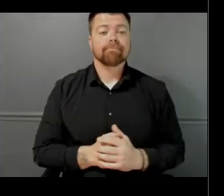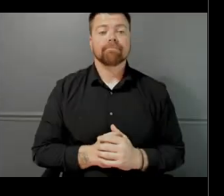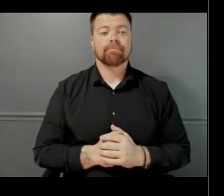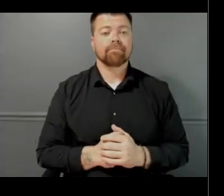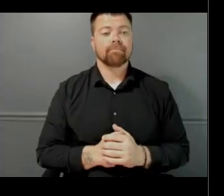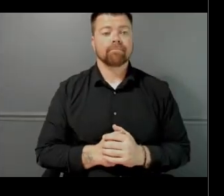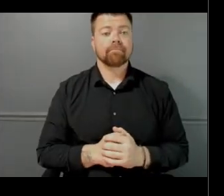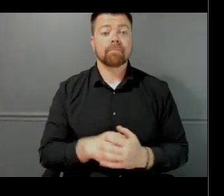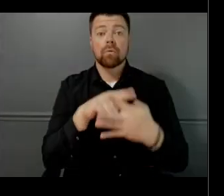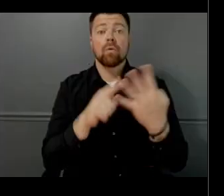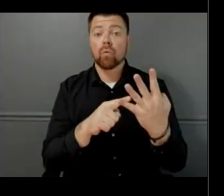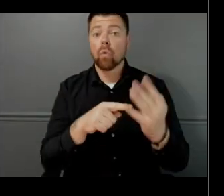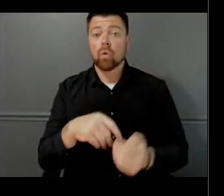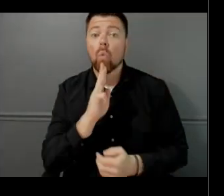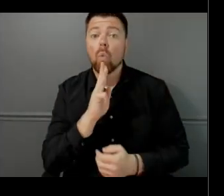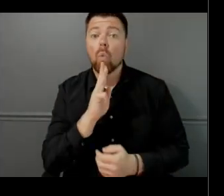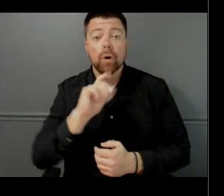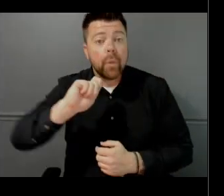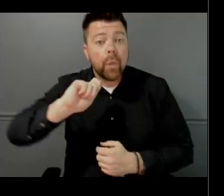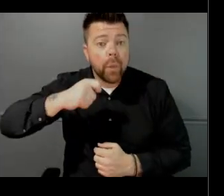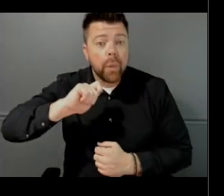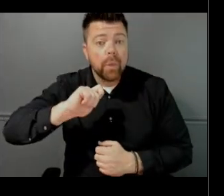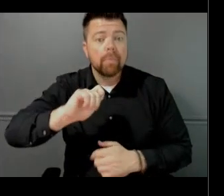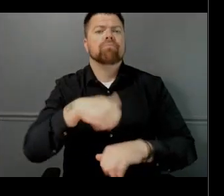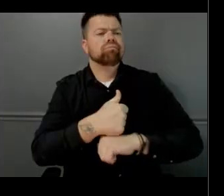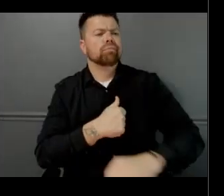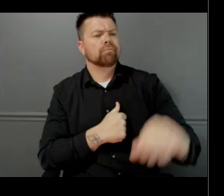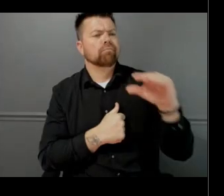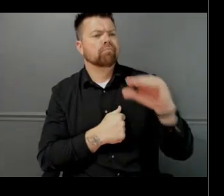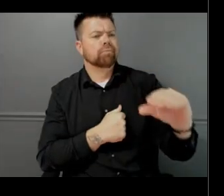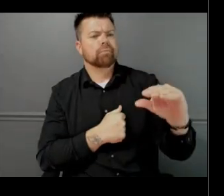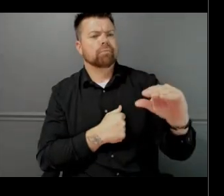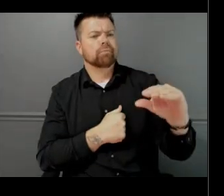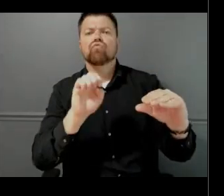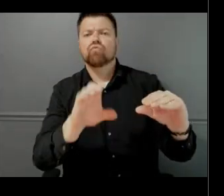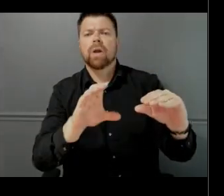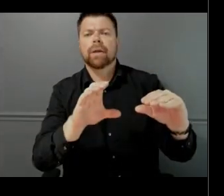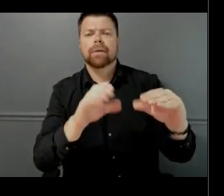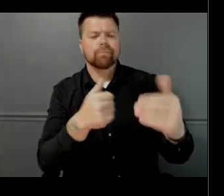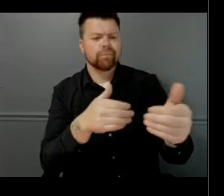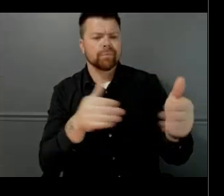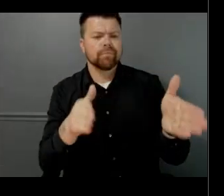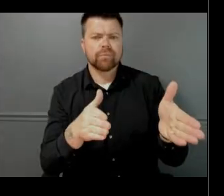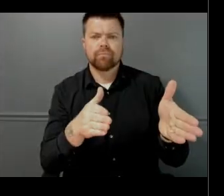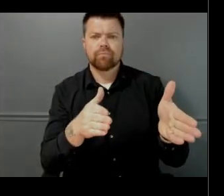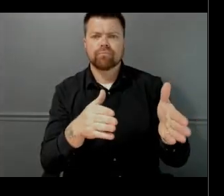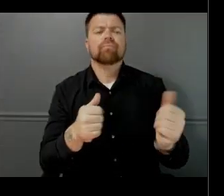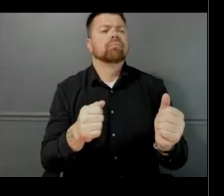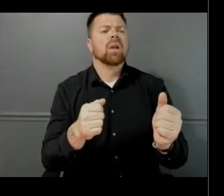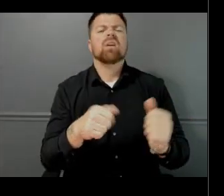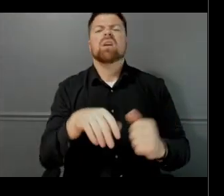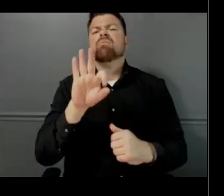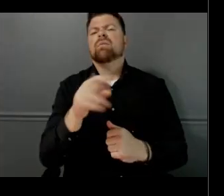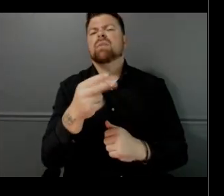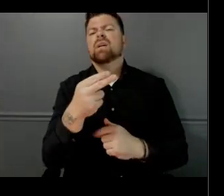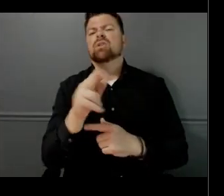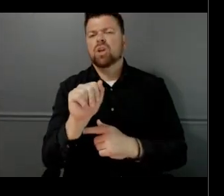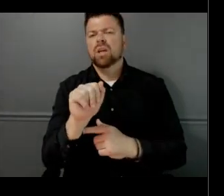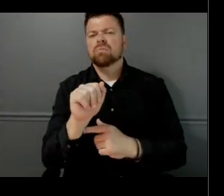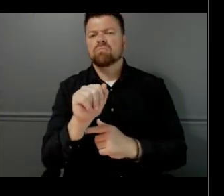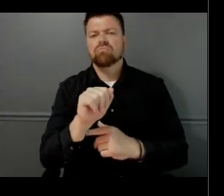there are 4 water fountains in a recreation room on an FHA dwelling site.